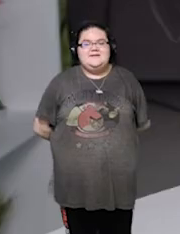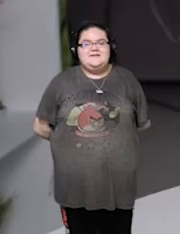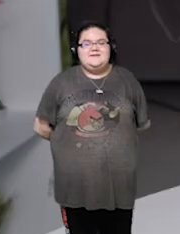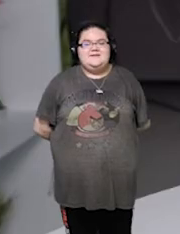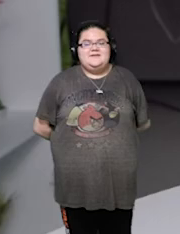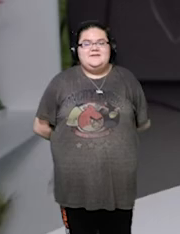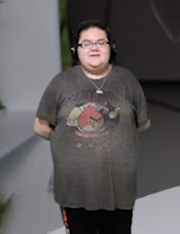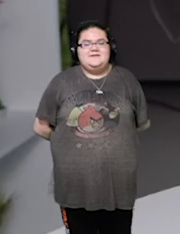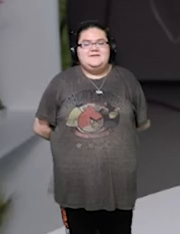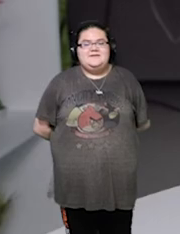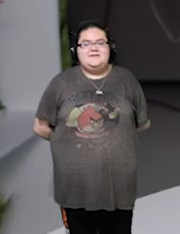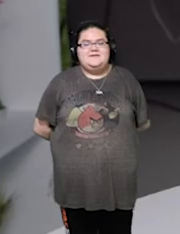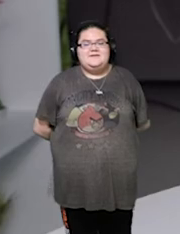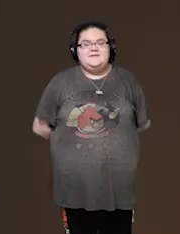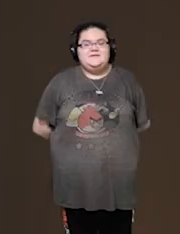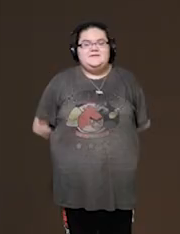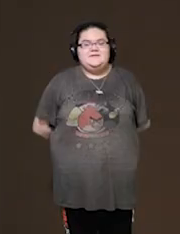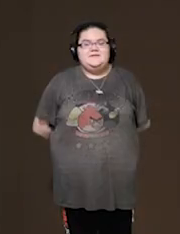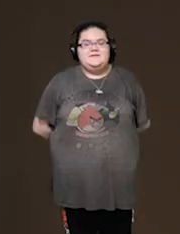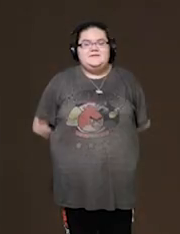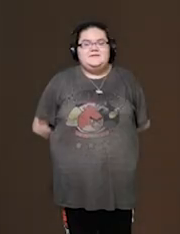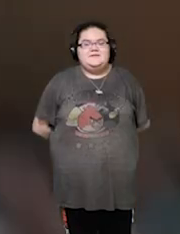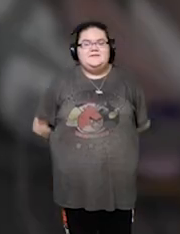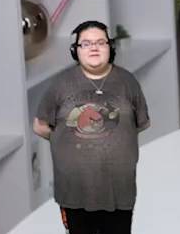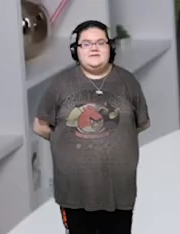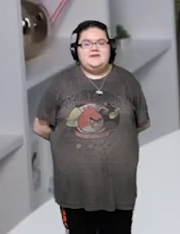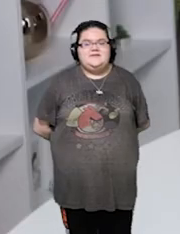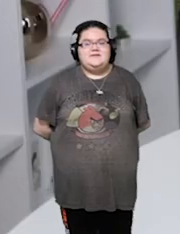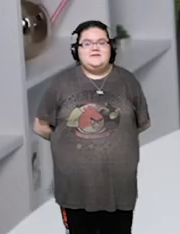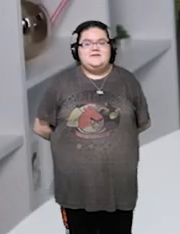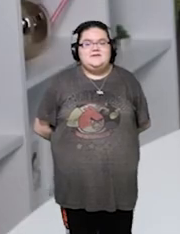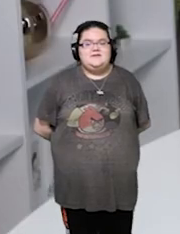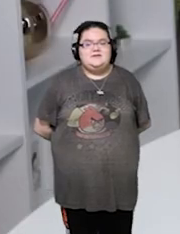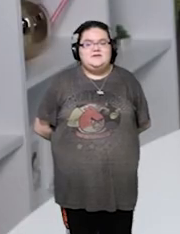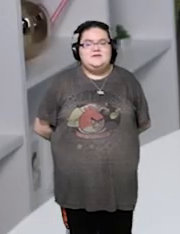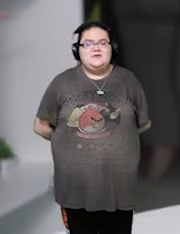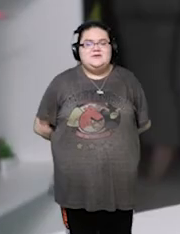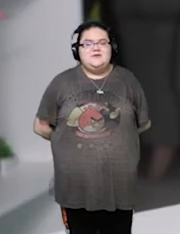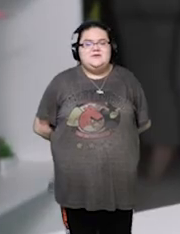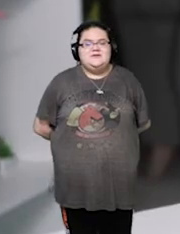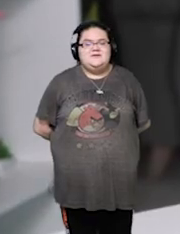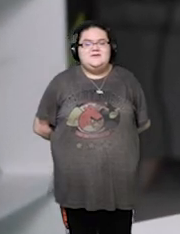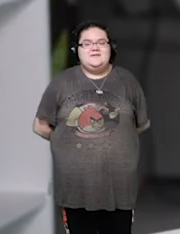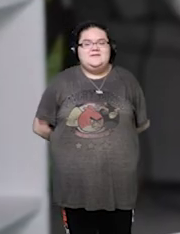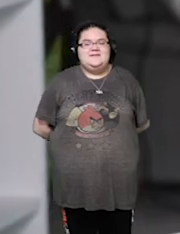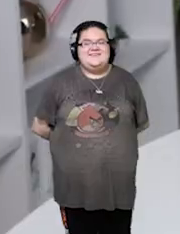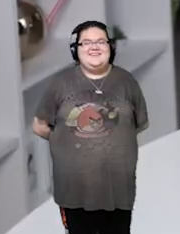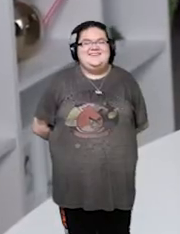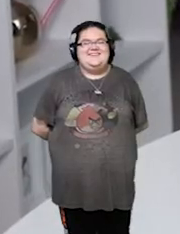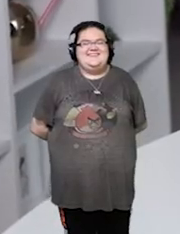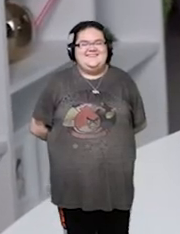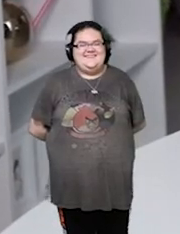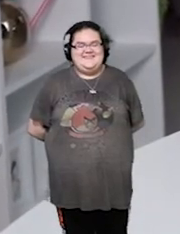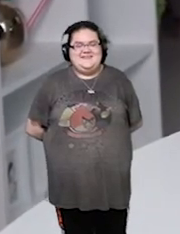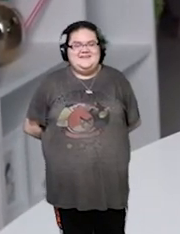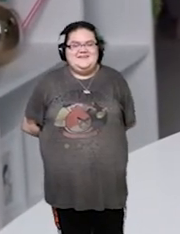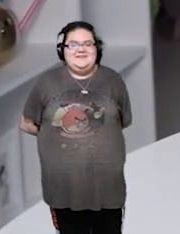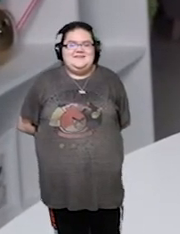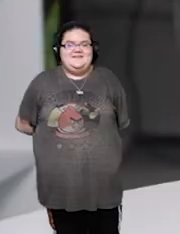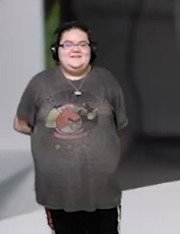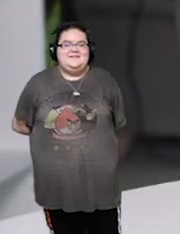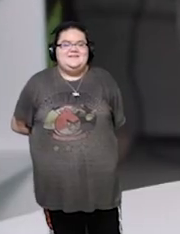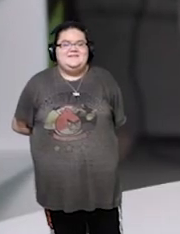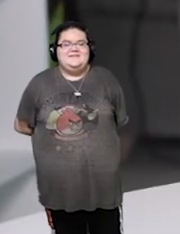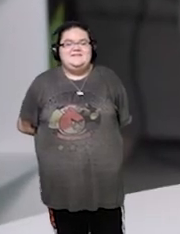Candle. All right, this is expensive. It's a rustic, expensive, molten brown. It was a Spanky Candle. The cheap one is